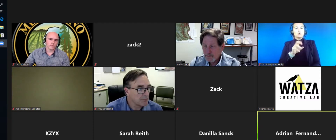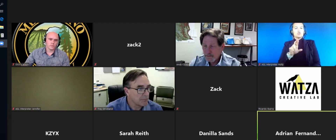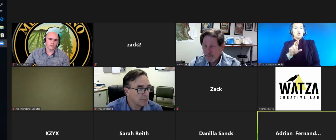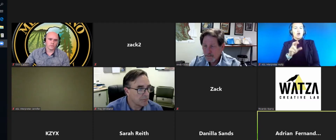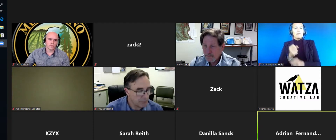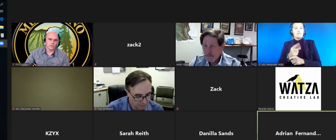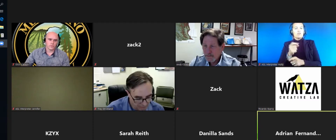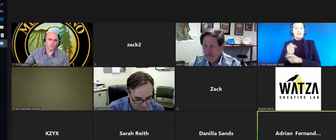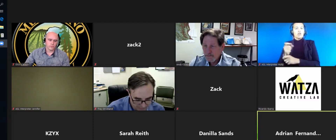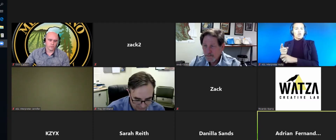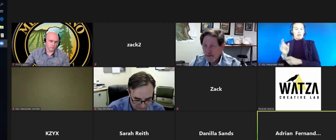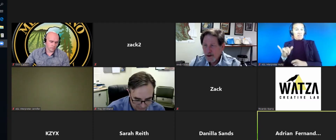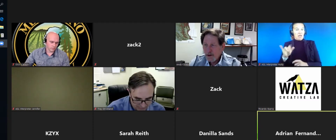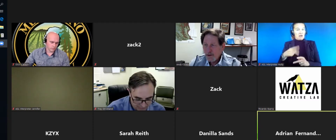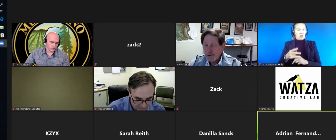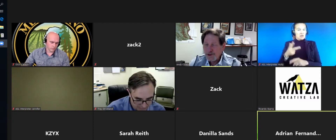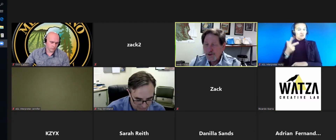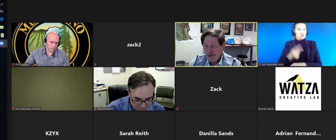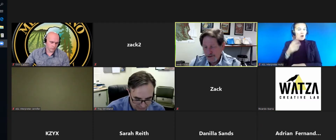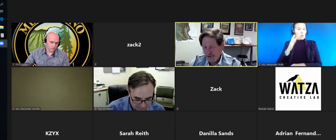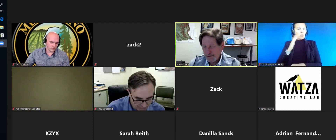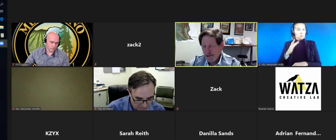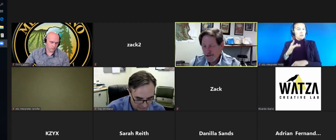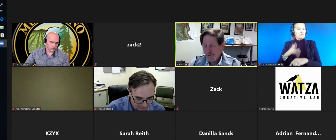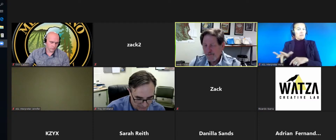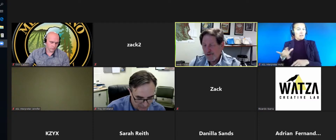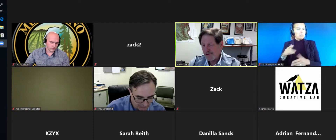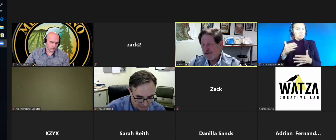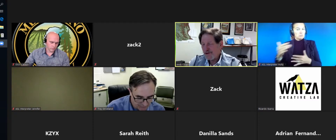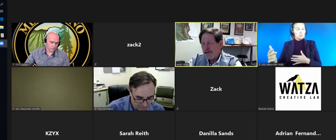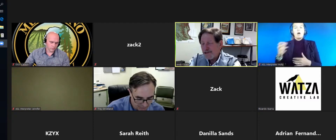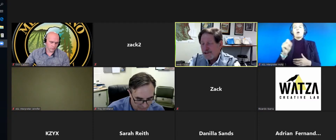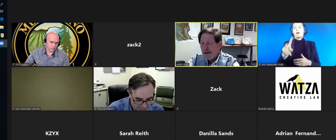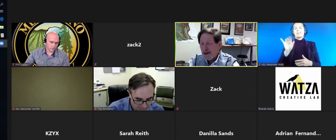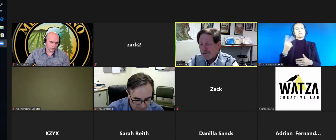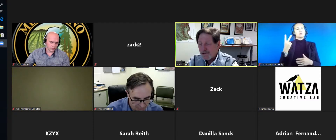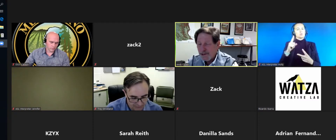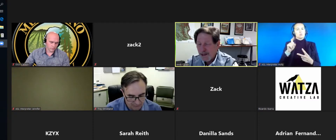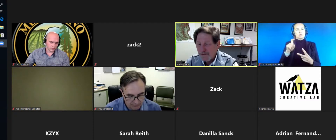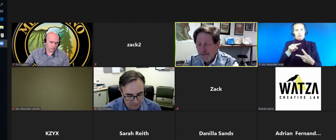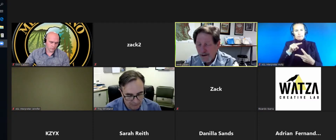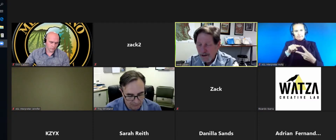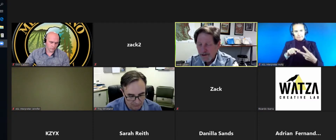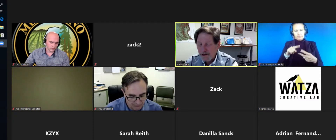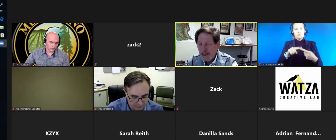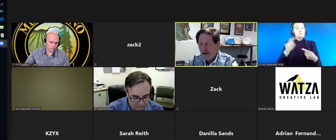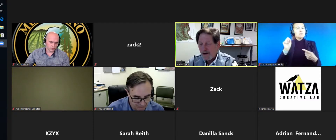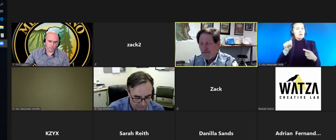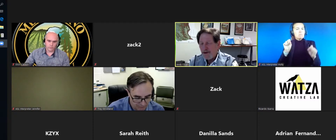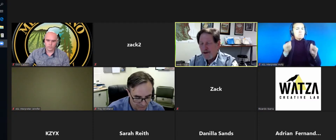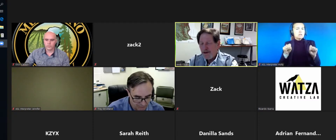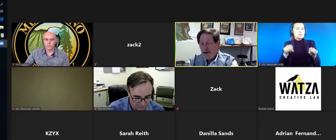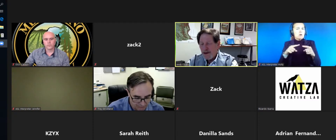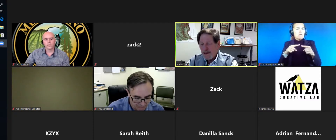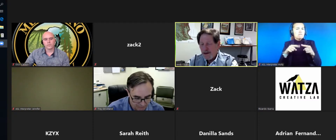soon? Well, there's two questions. Let me answer the first. Yes, it's possible that a variant could